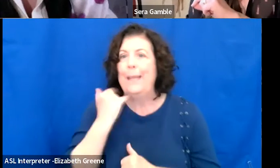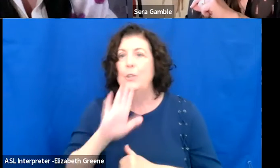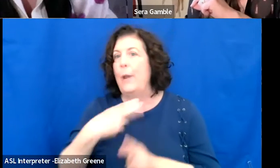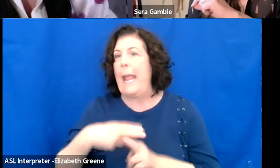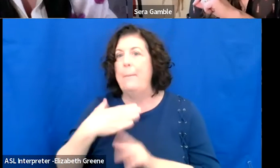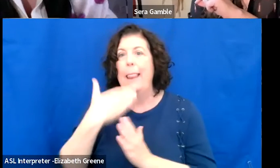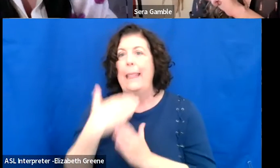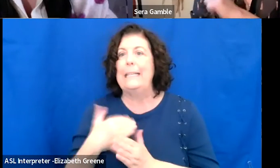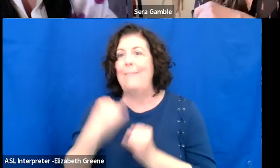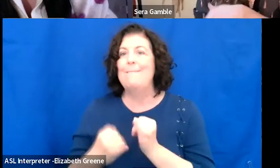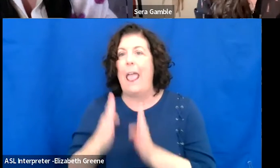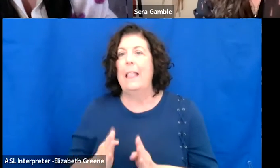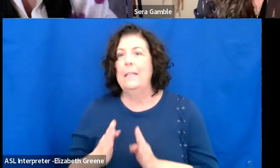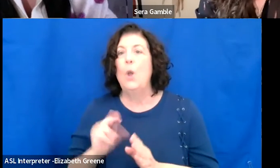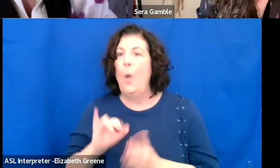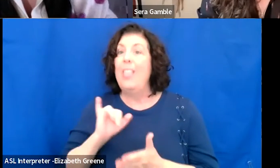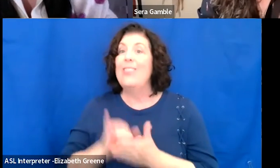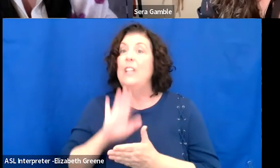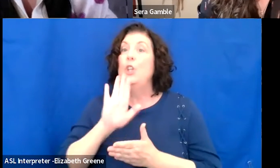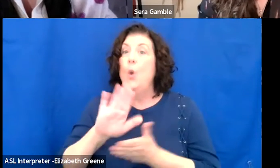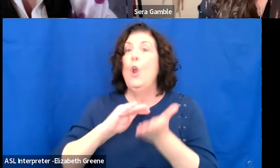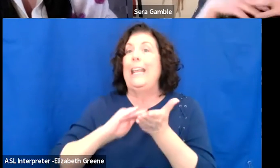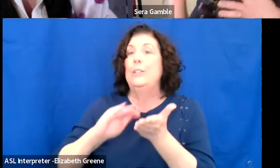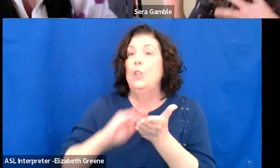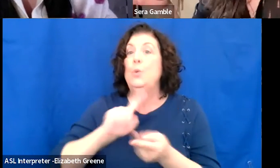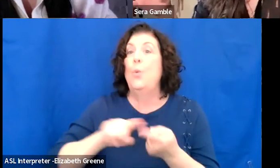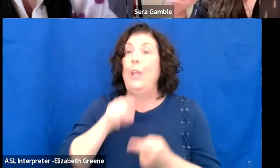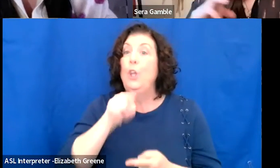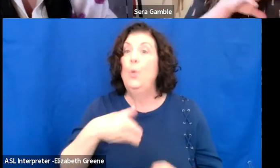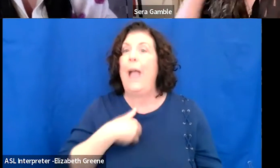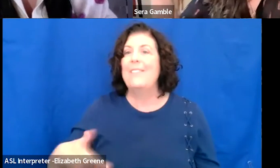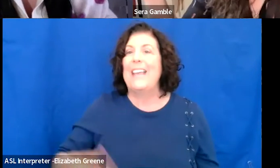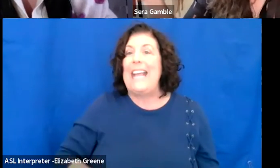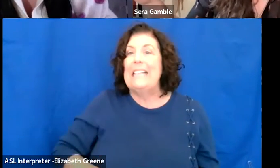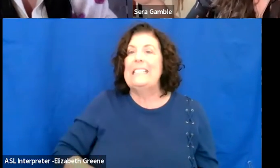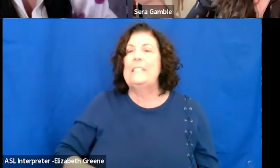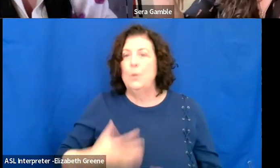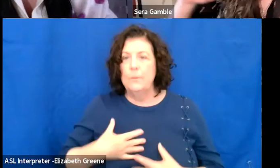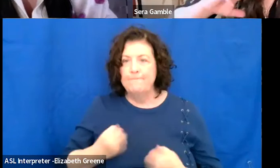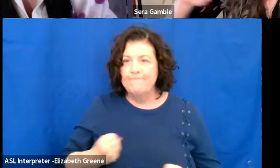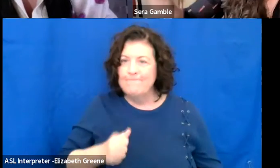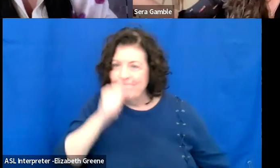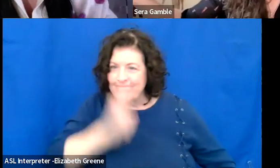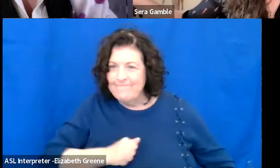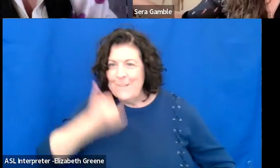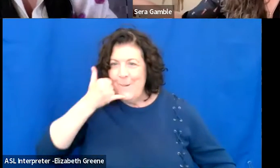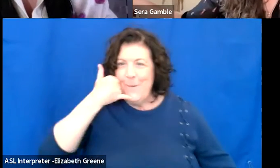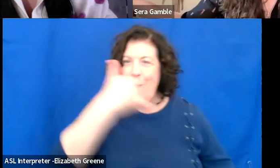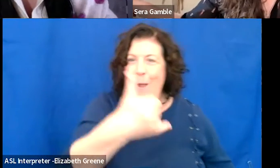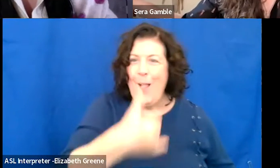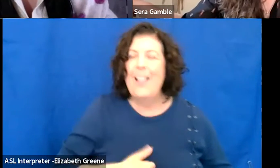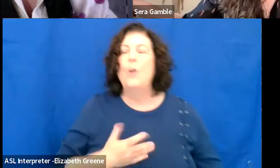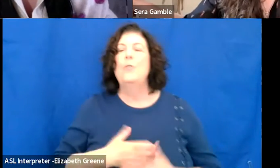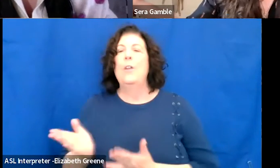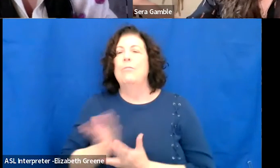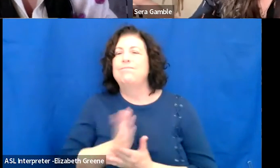your excuse when you have the guts to pick up the phone and call them, or right. send the email and try and get through, run through the assistant gauntlet, or